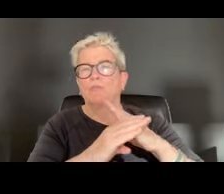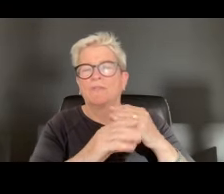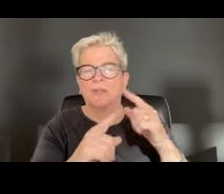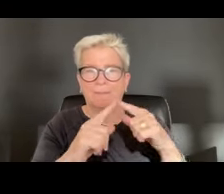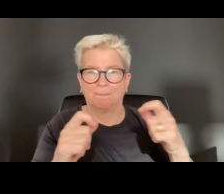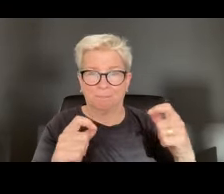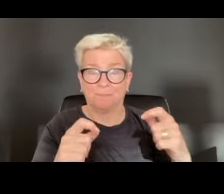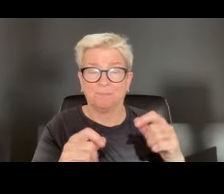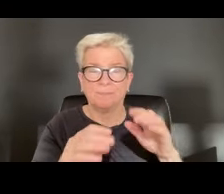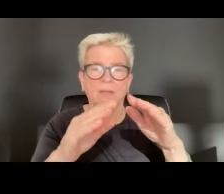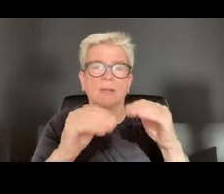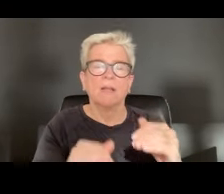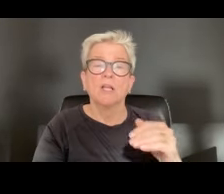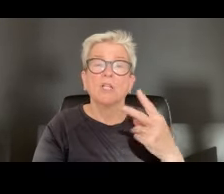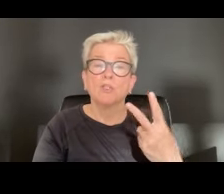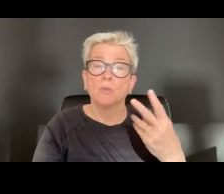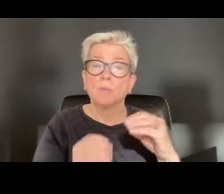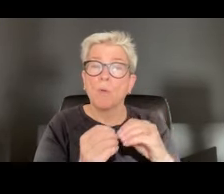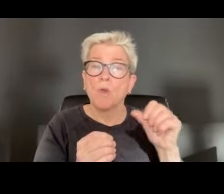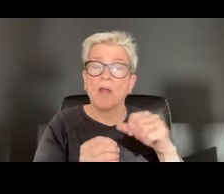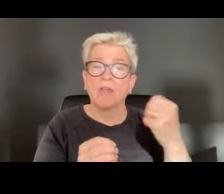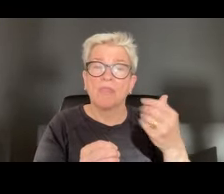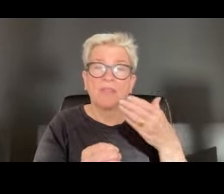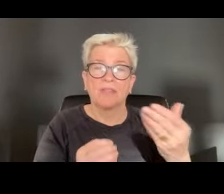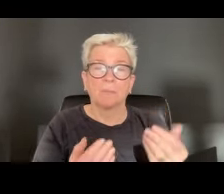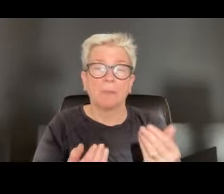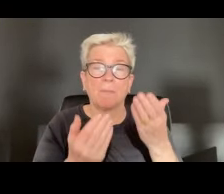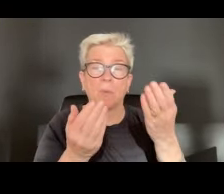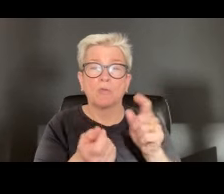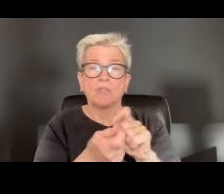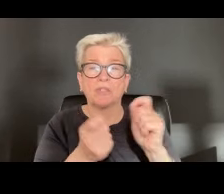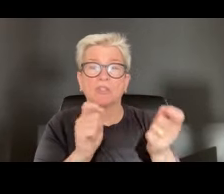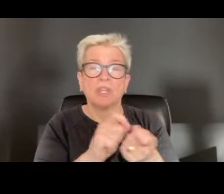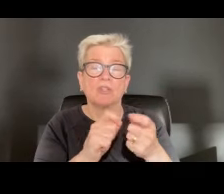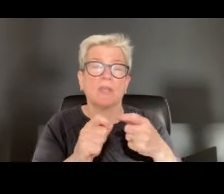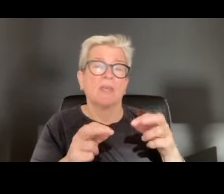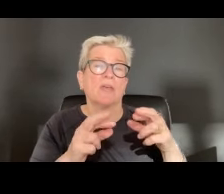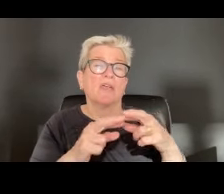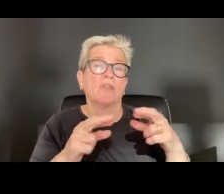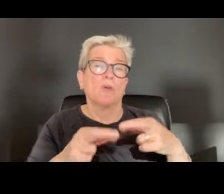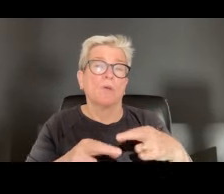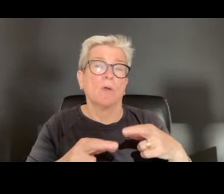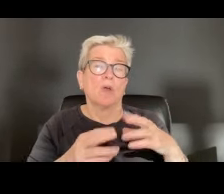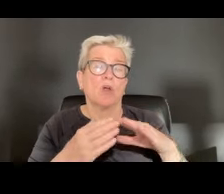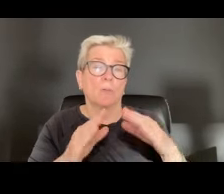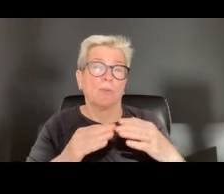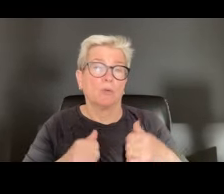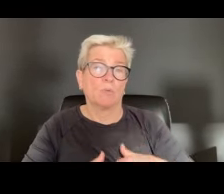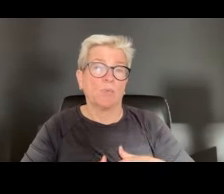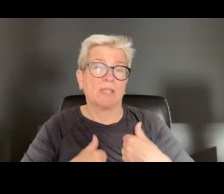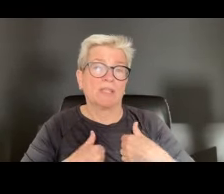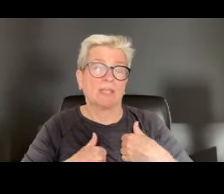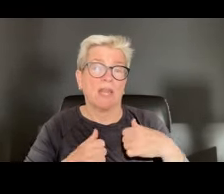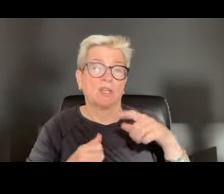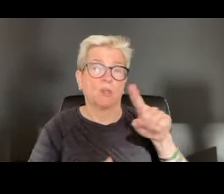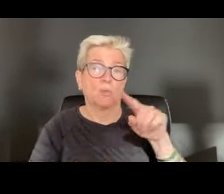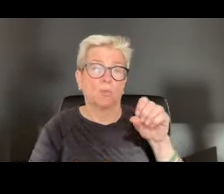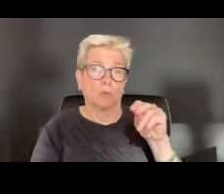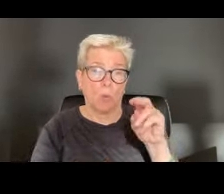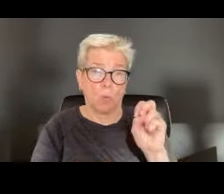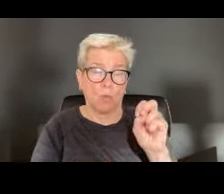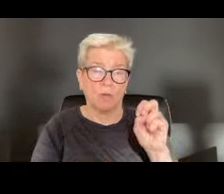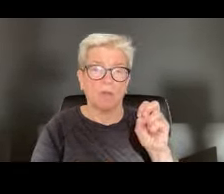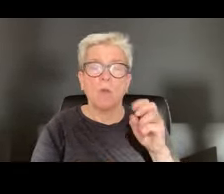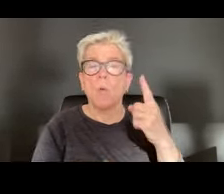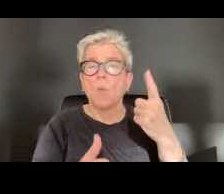There are 2 other things that we're proposing to change in the neighborhood residential zone. One is that we're proposing that there would be a